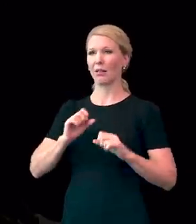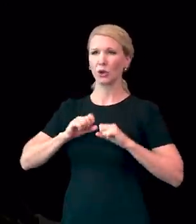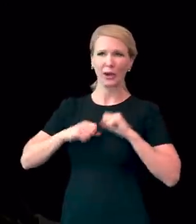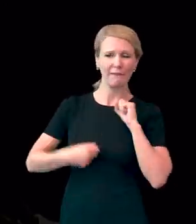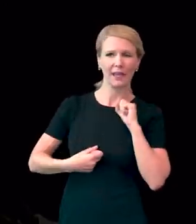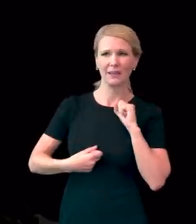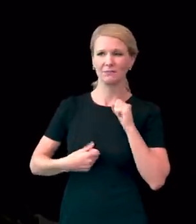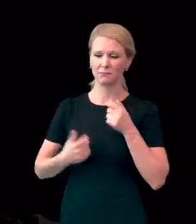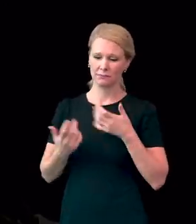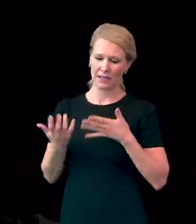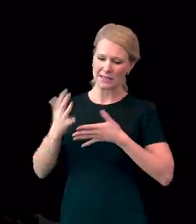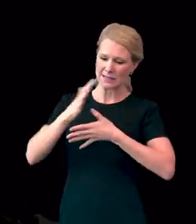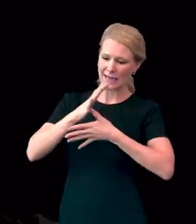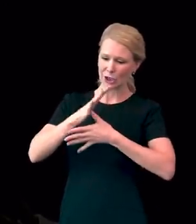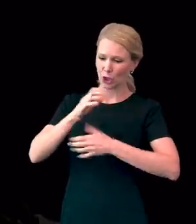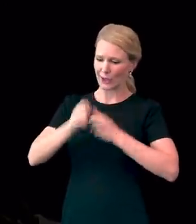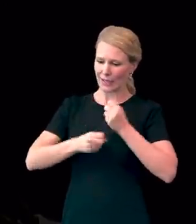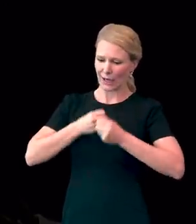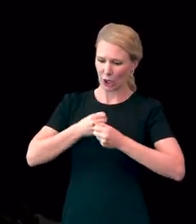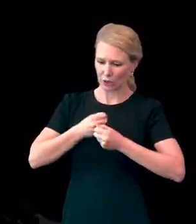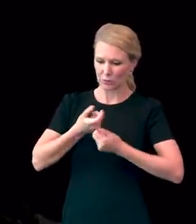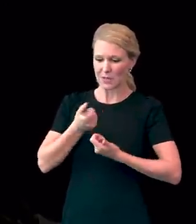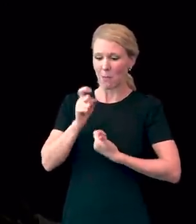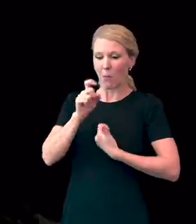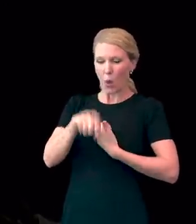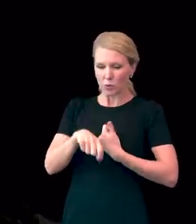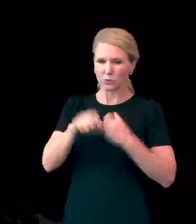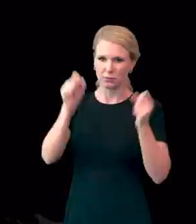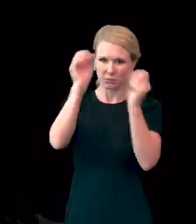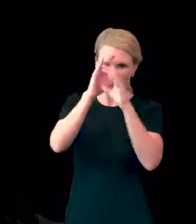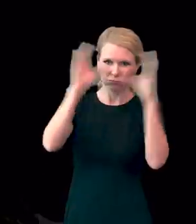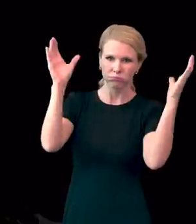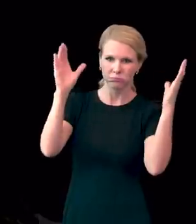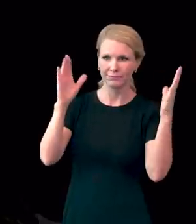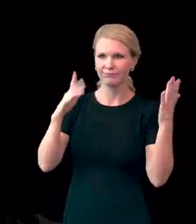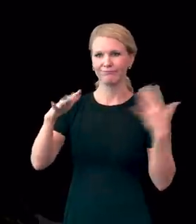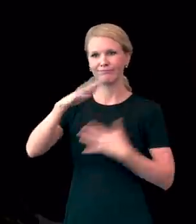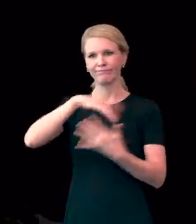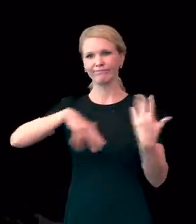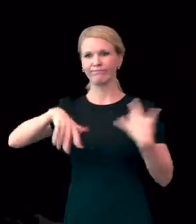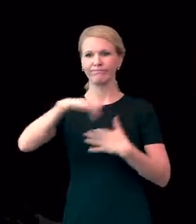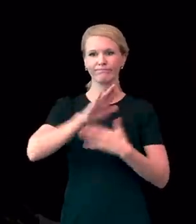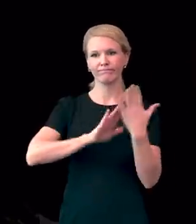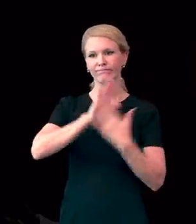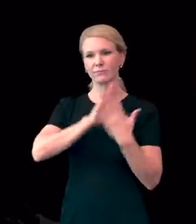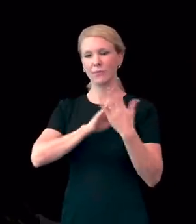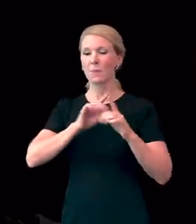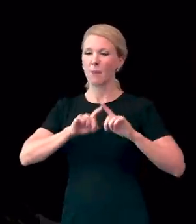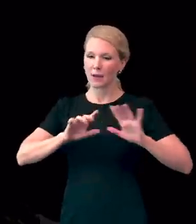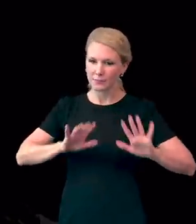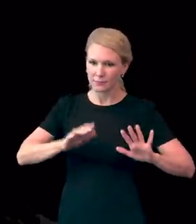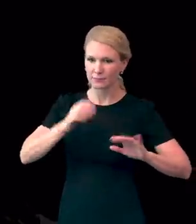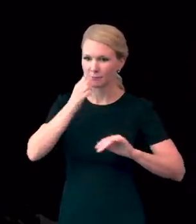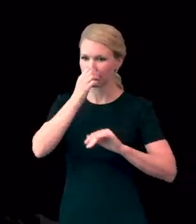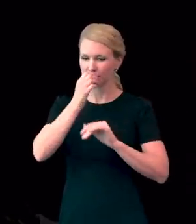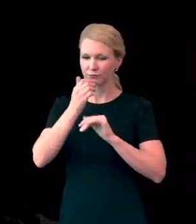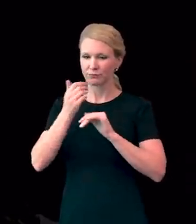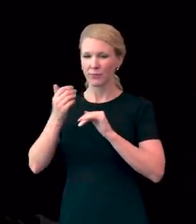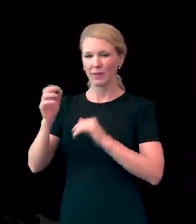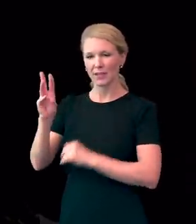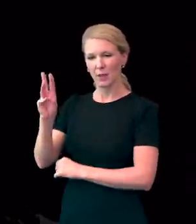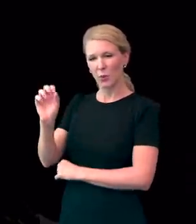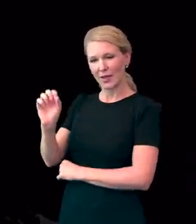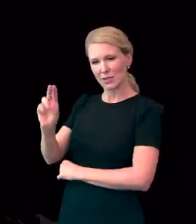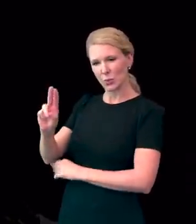experience my senior year would have offered had the world not been impacted by this devastating health and social crisis. This is small in comparison to the losses the members